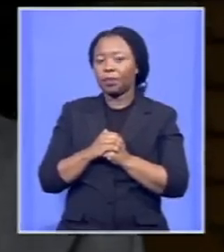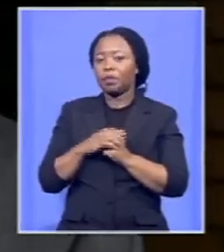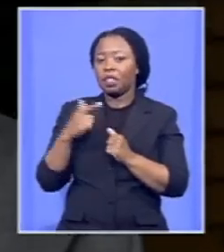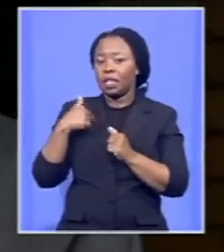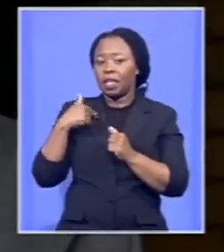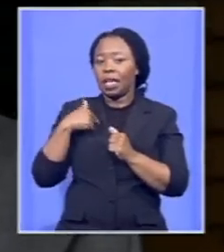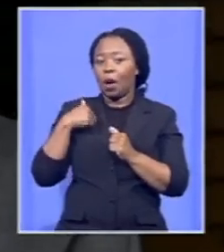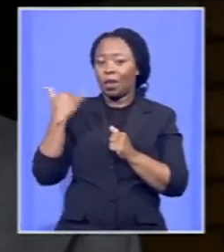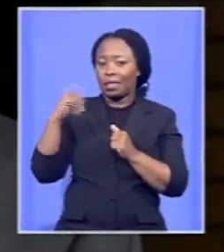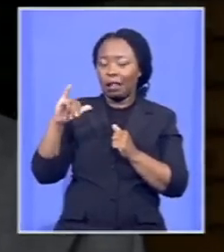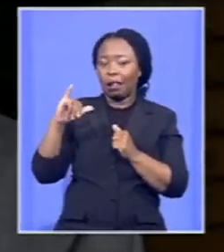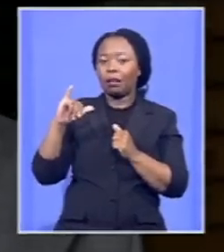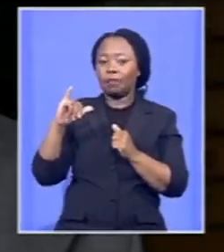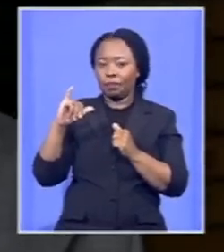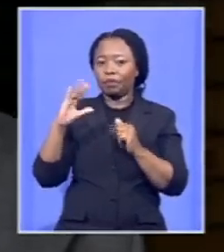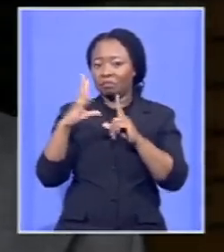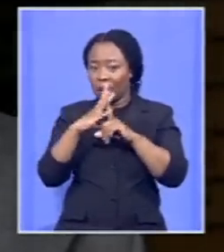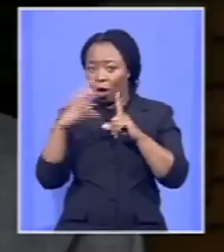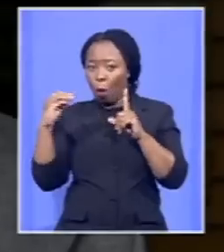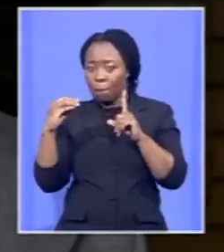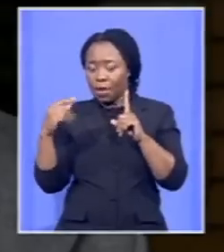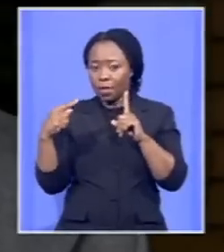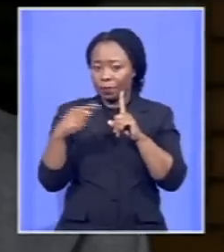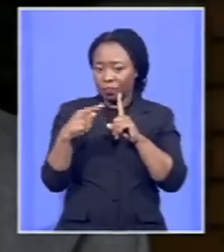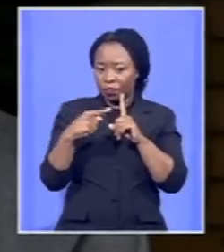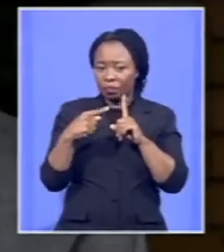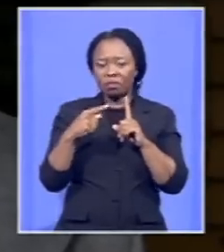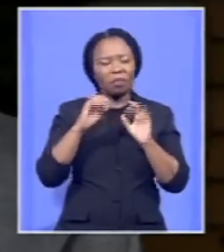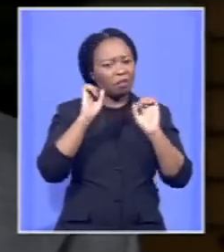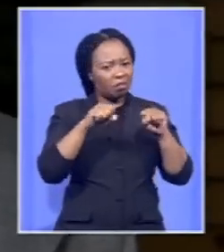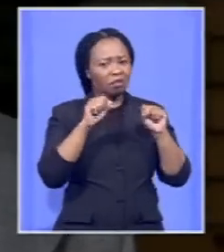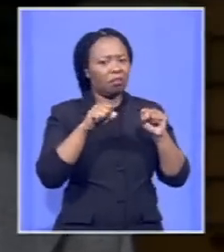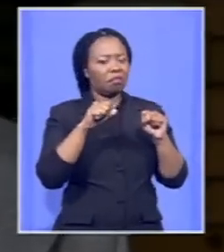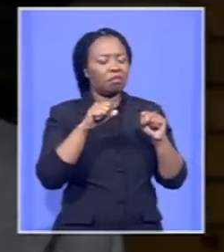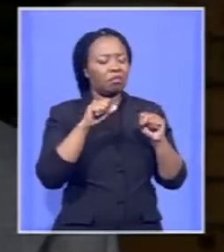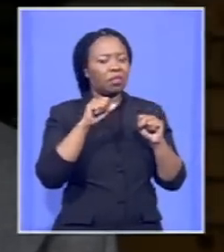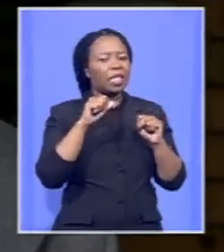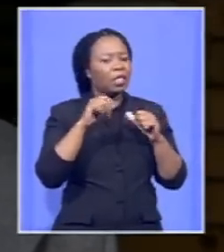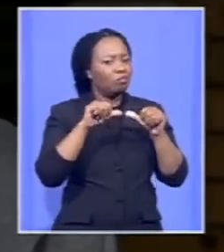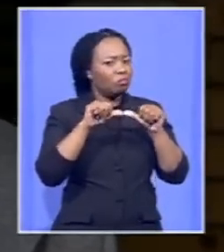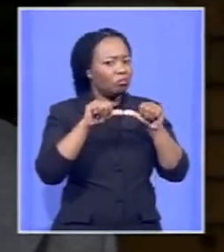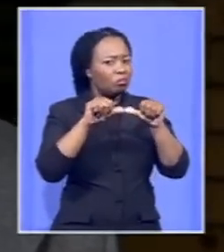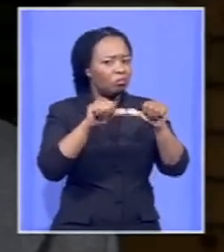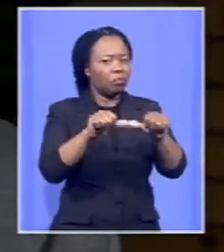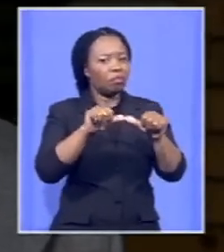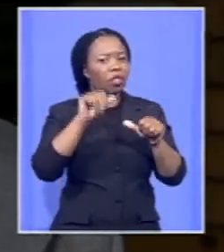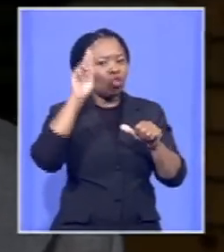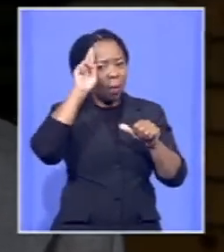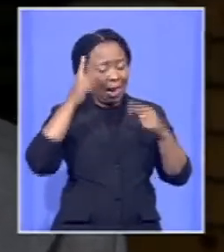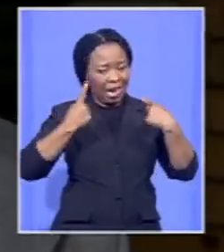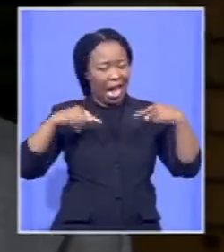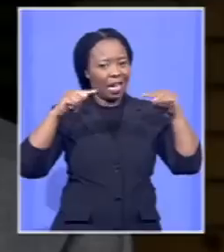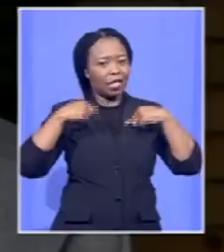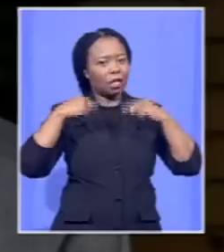emulating former President Mandela? Look, he remains a constant reminder of where we are supposed to be going. He